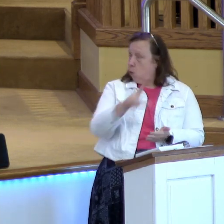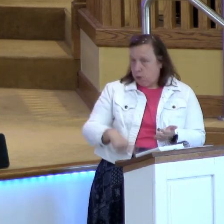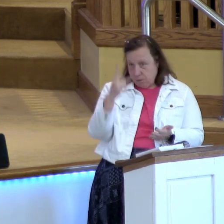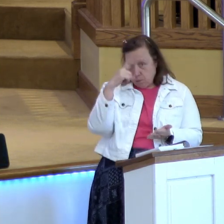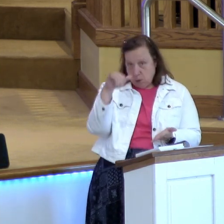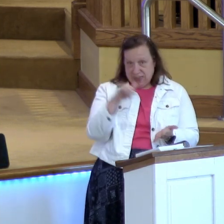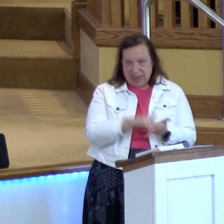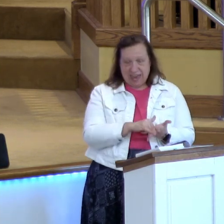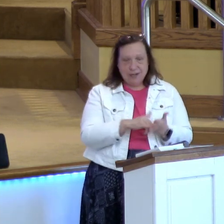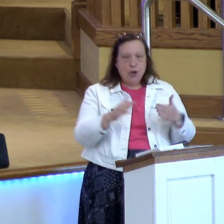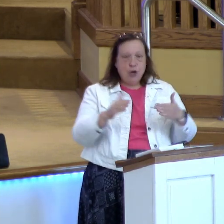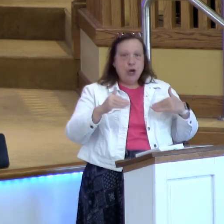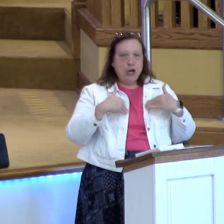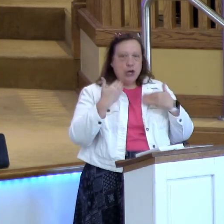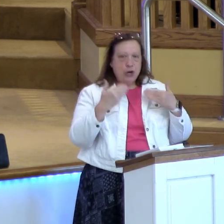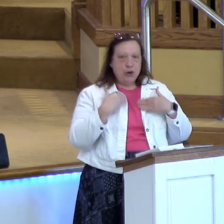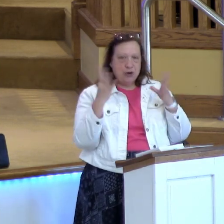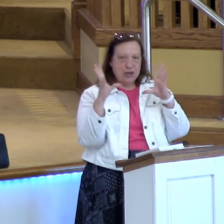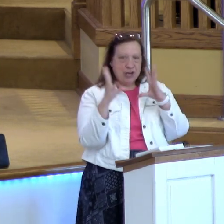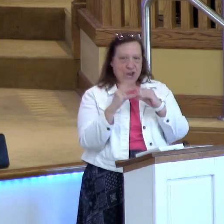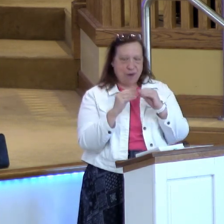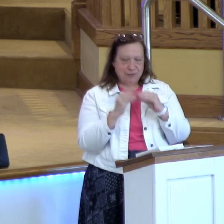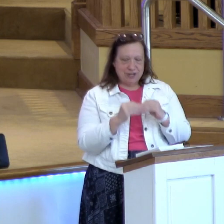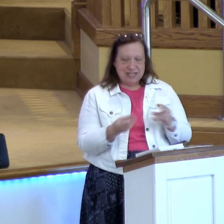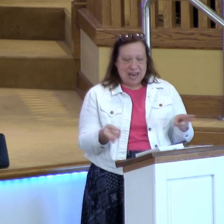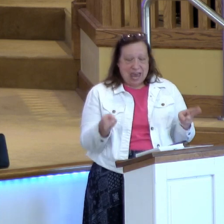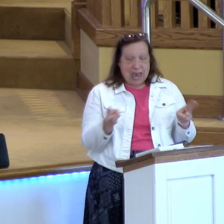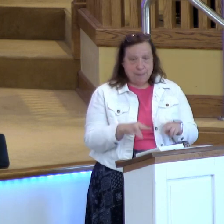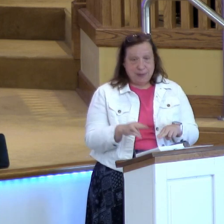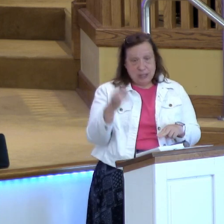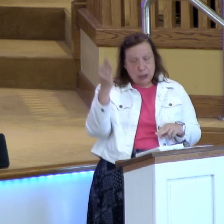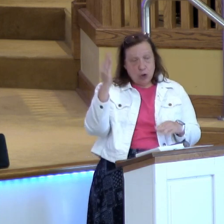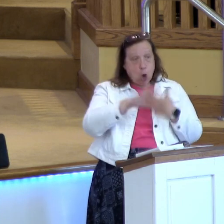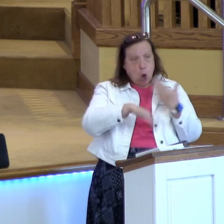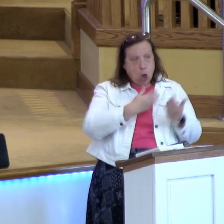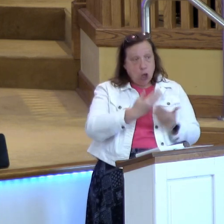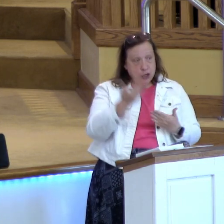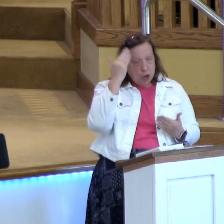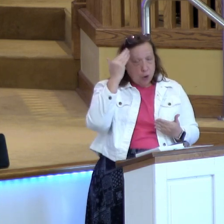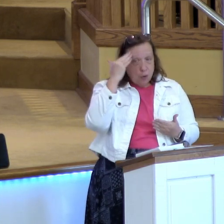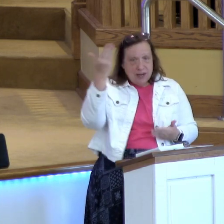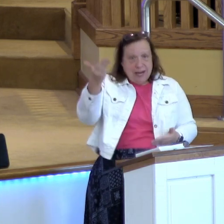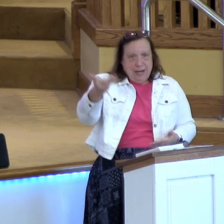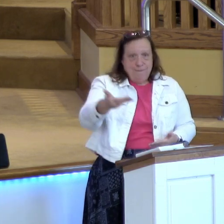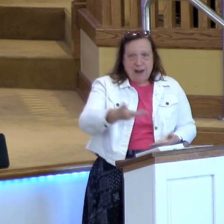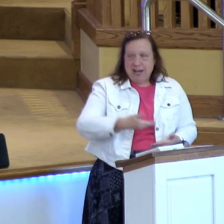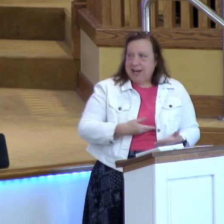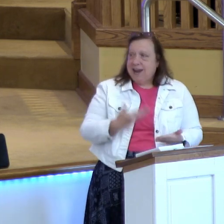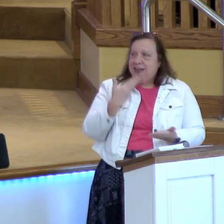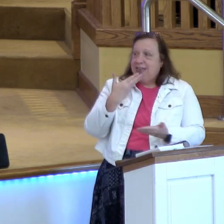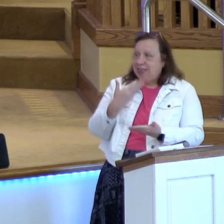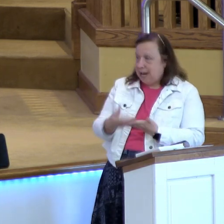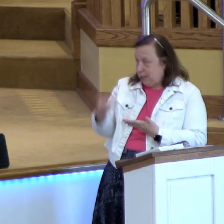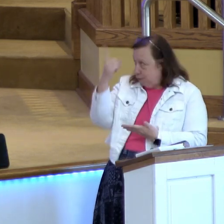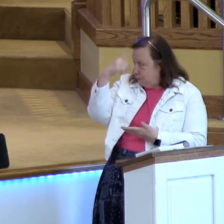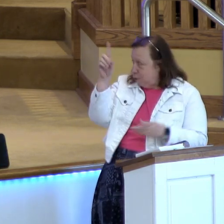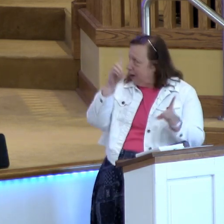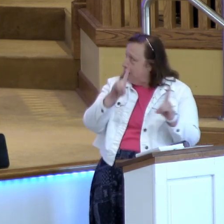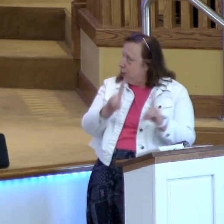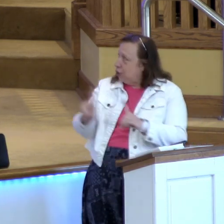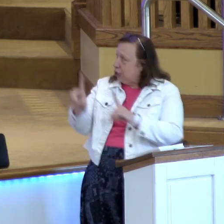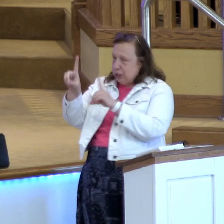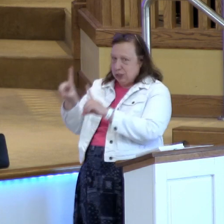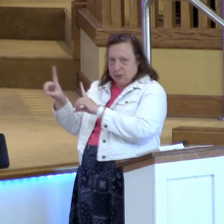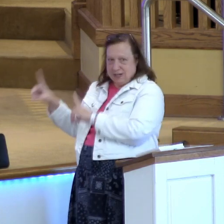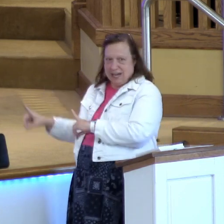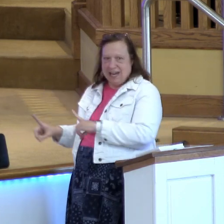youth conference, so again, I want to make sure everybody knows they are invited. Big thank you to Jessica and Rebecca, the decorations. It's